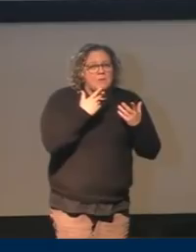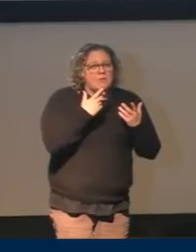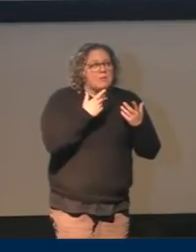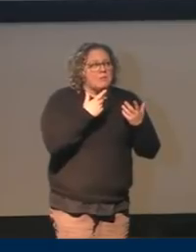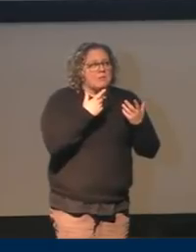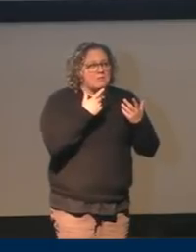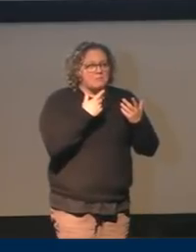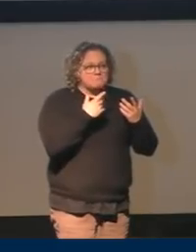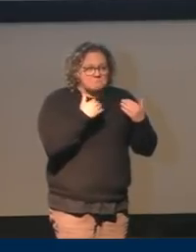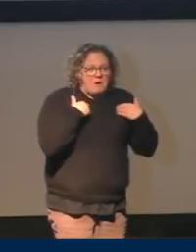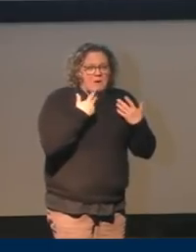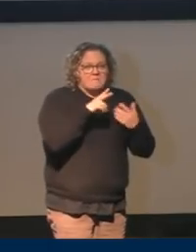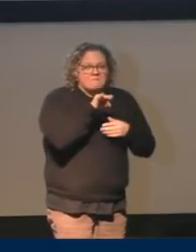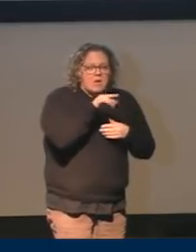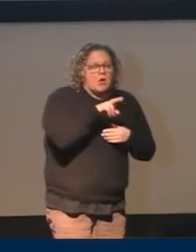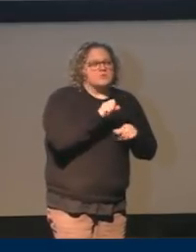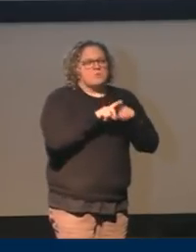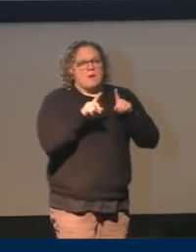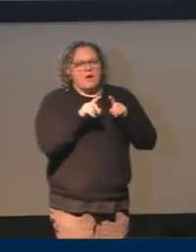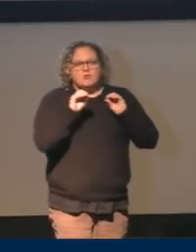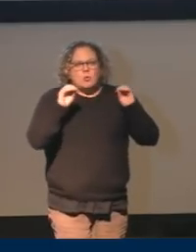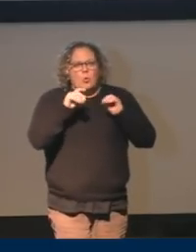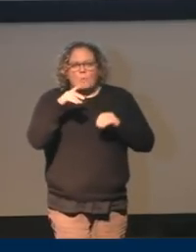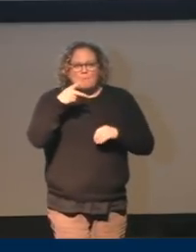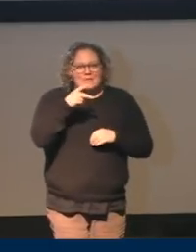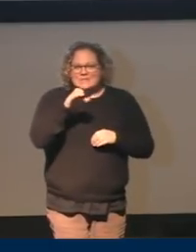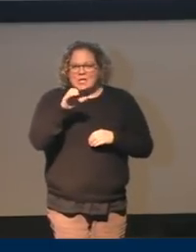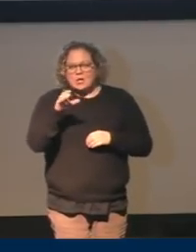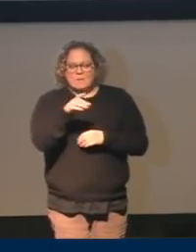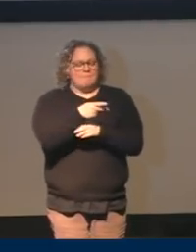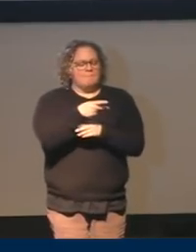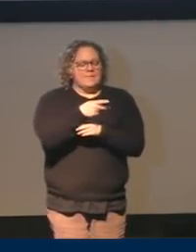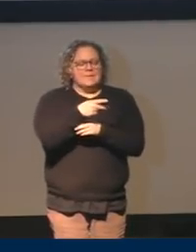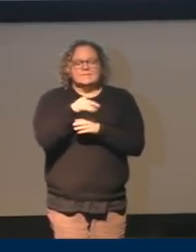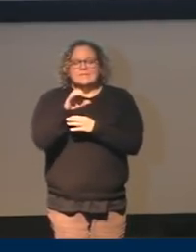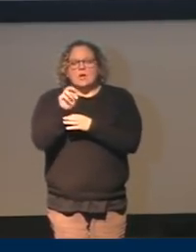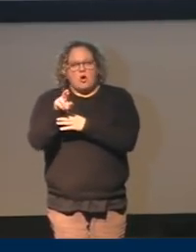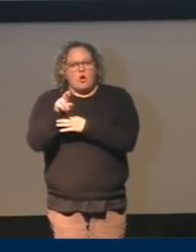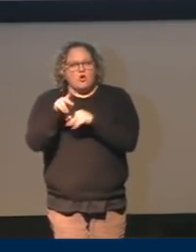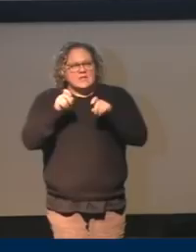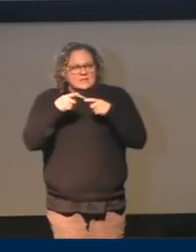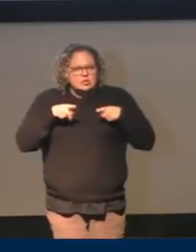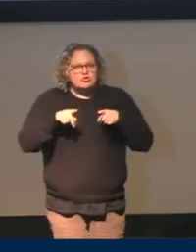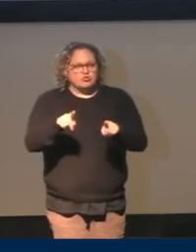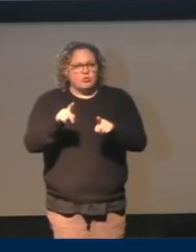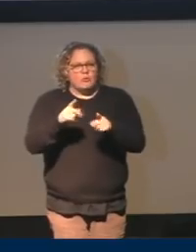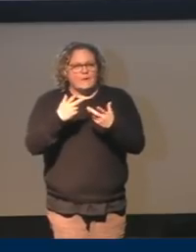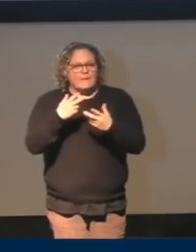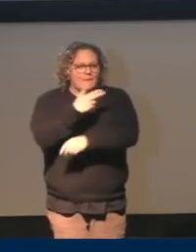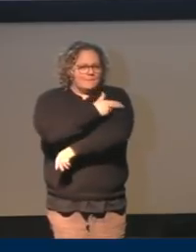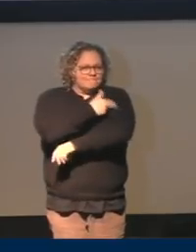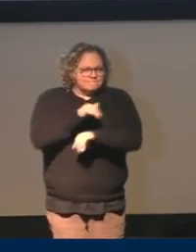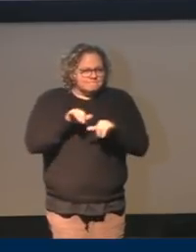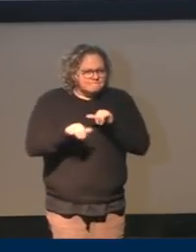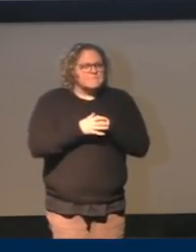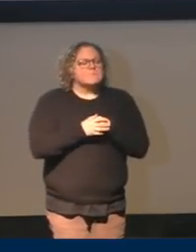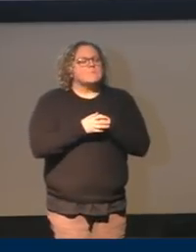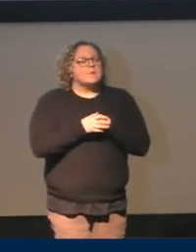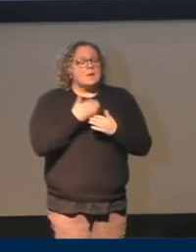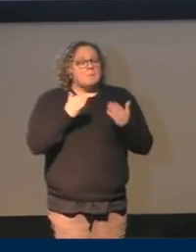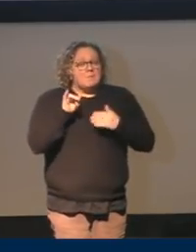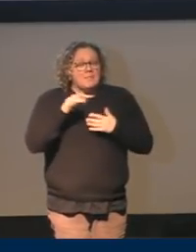PCR testing done at the time of their illness. We also know that the IgM type of serology may be able to